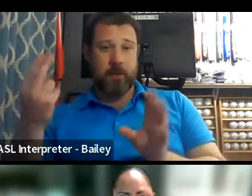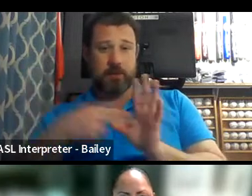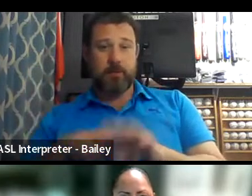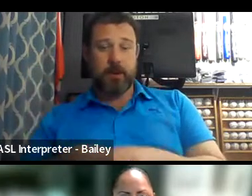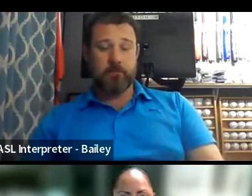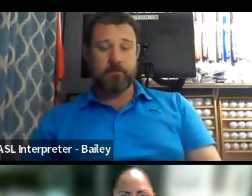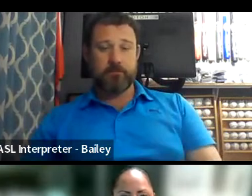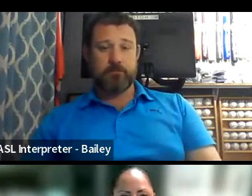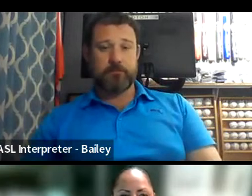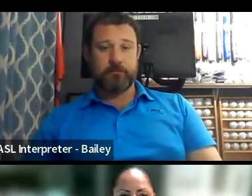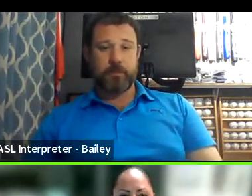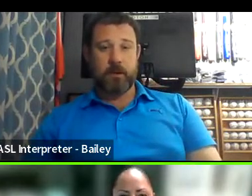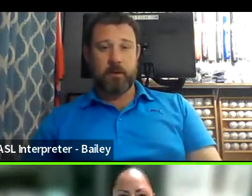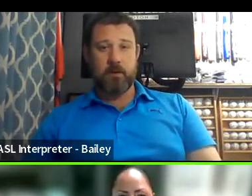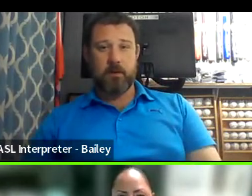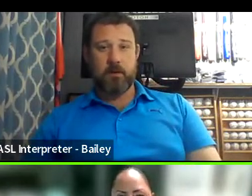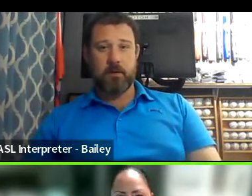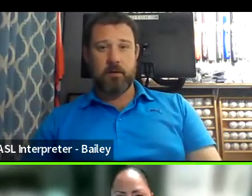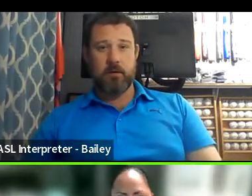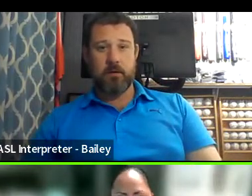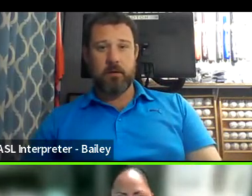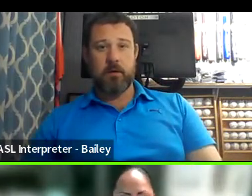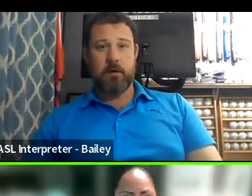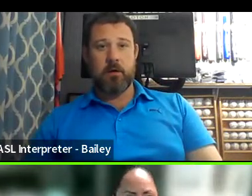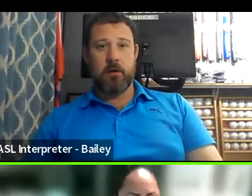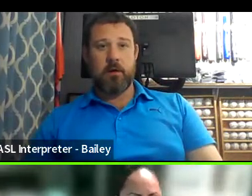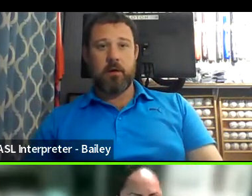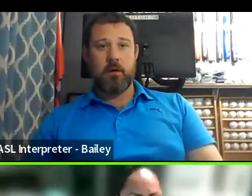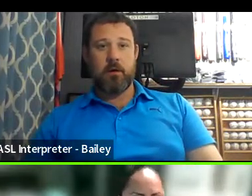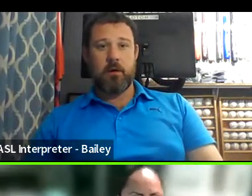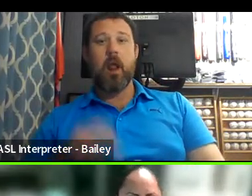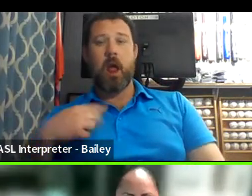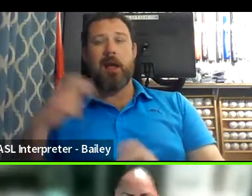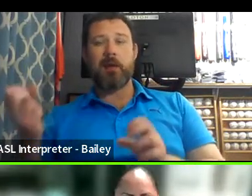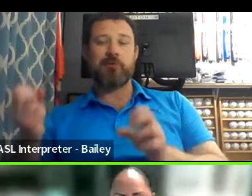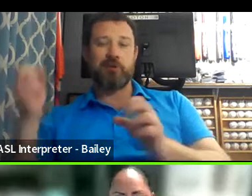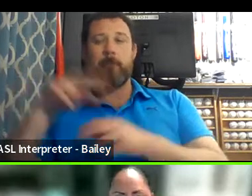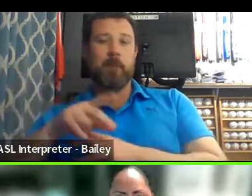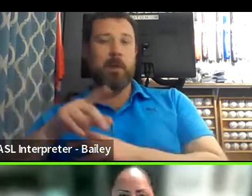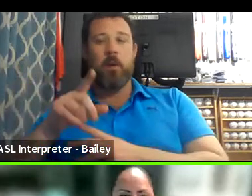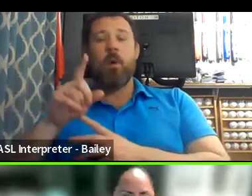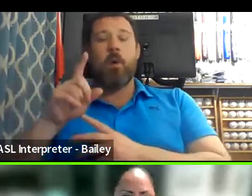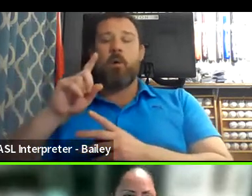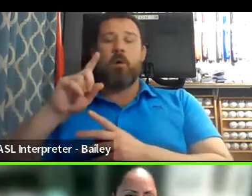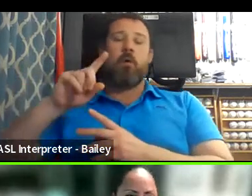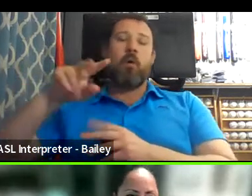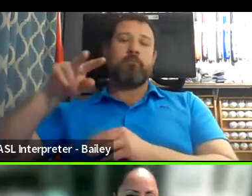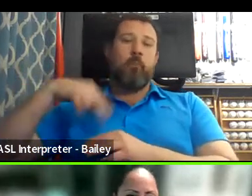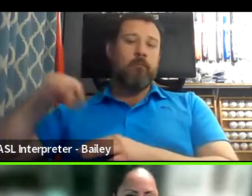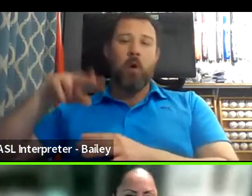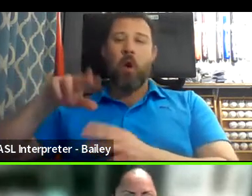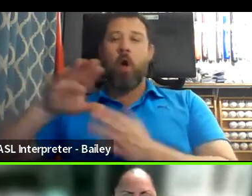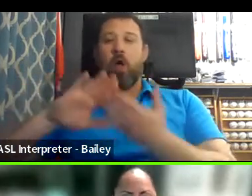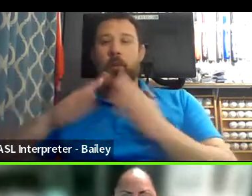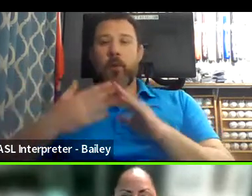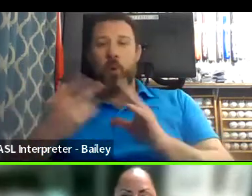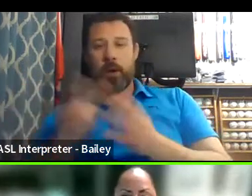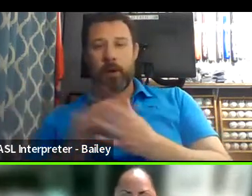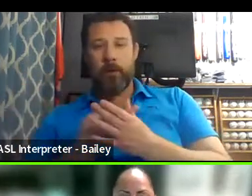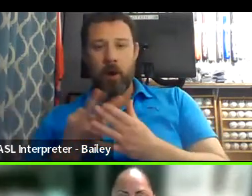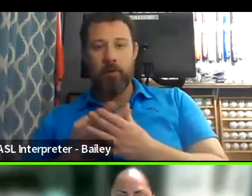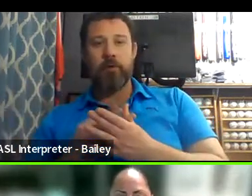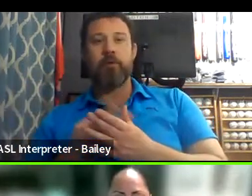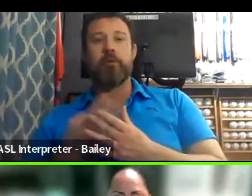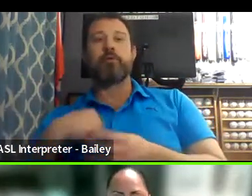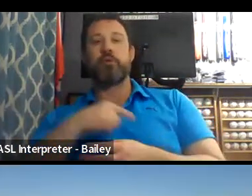participate? And I can jump in here too, Juan, too, in terms of just overall from community partners.